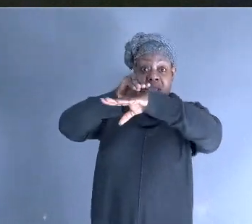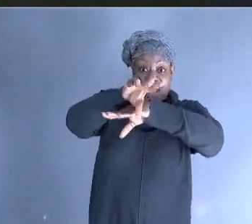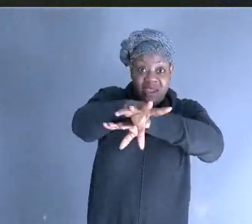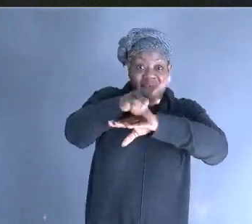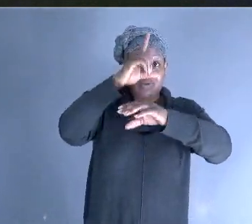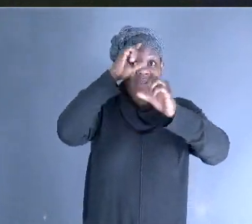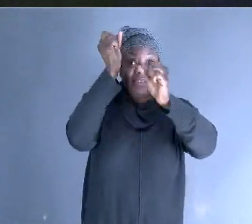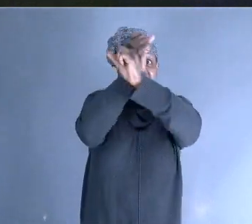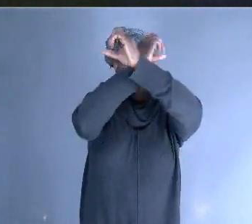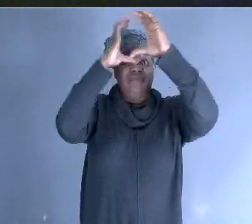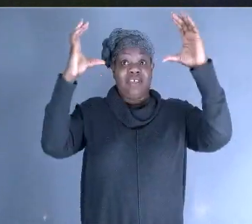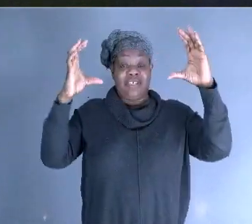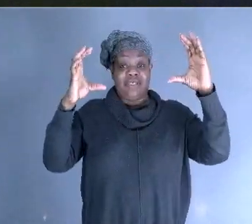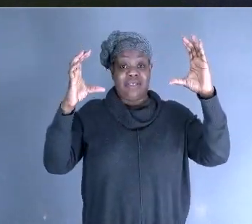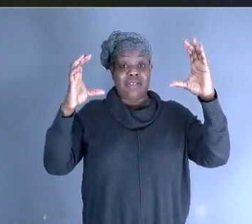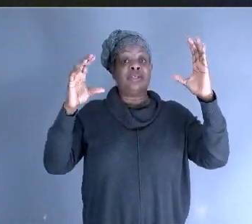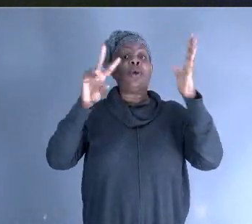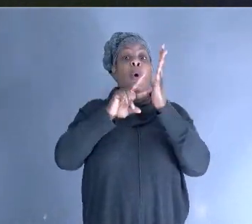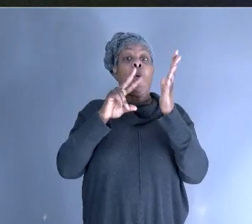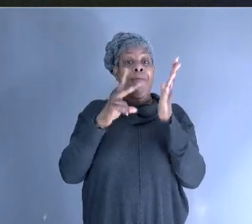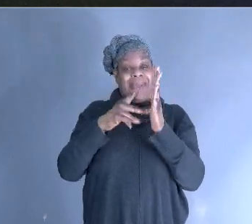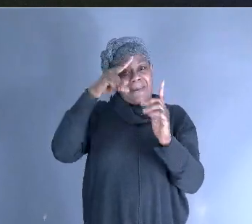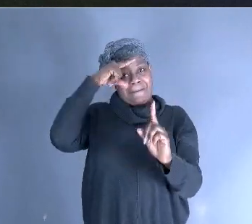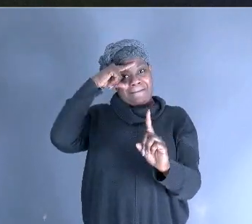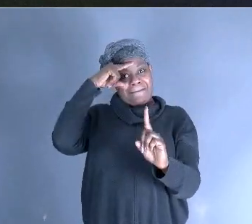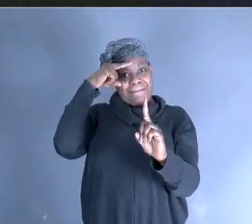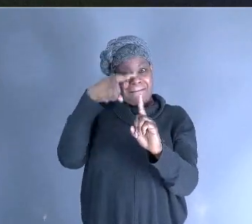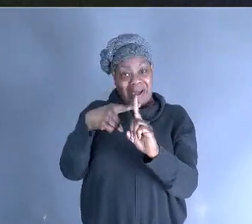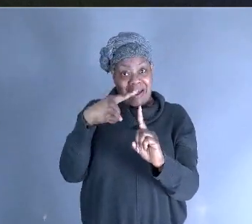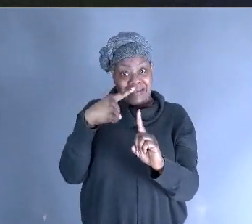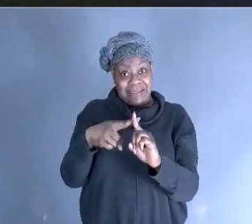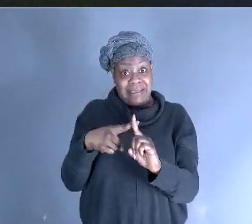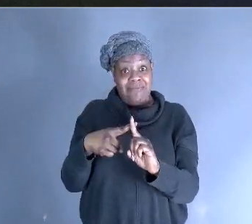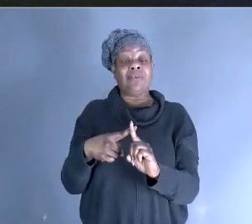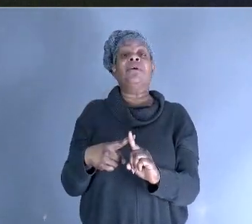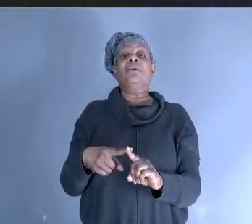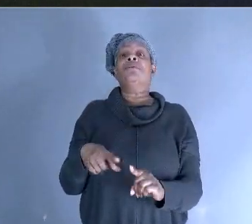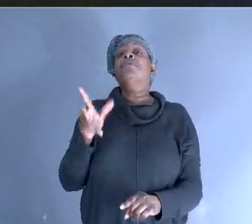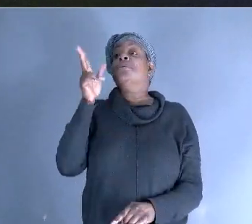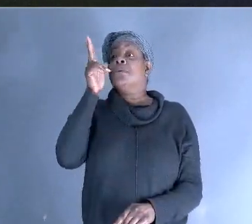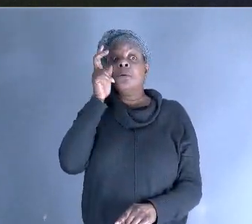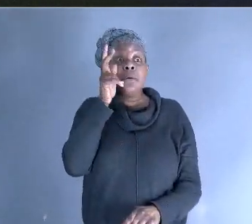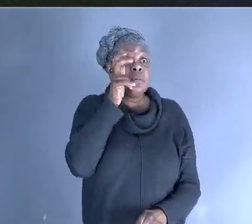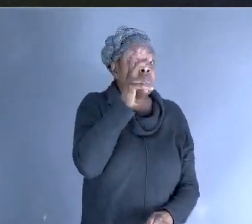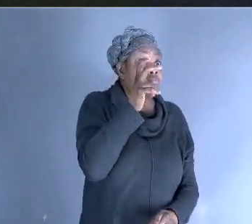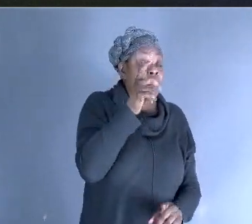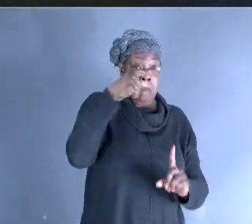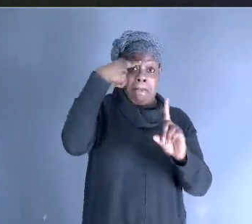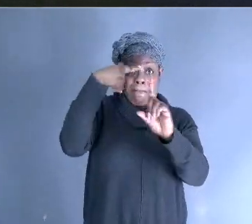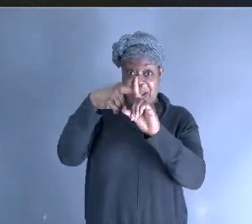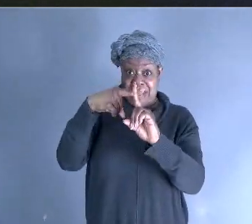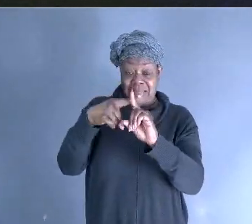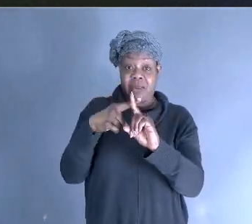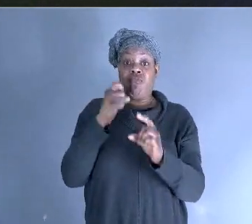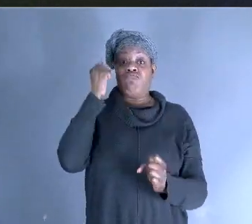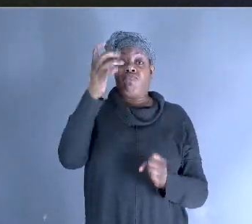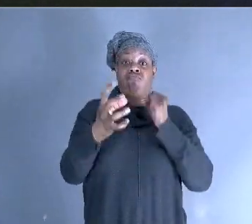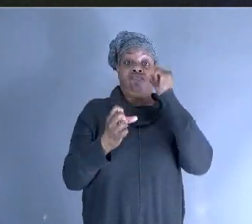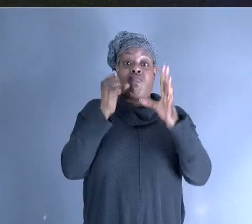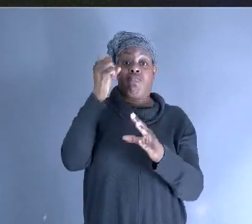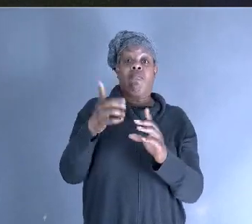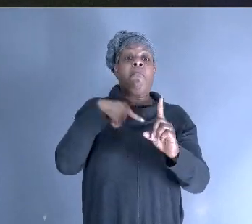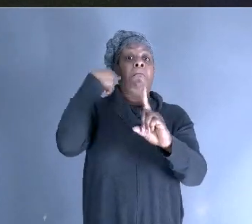So say what you see. So you can see what you say. So you should protect what you hear. Because there is an